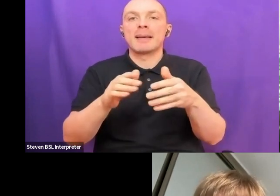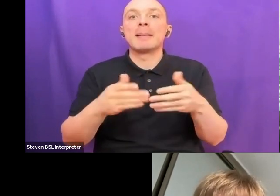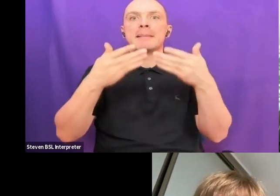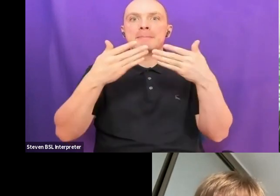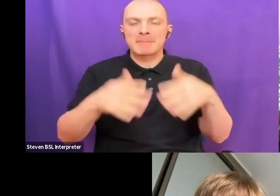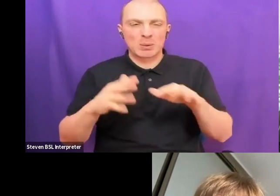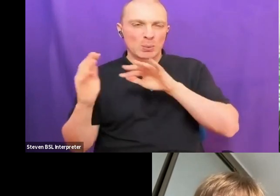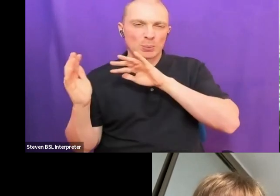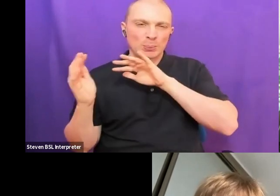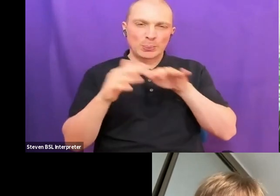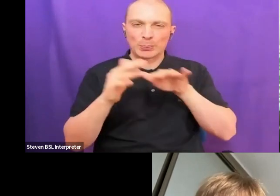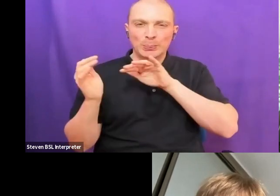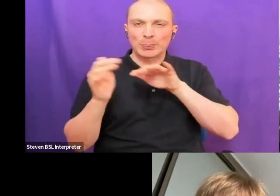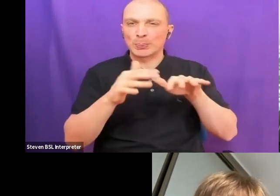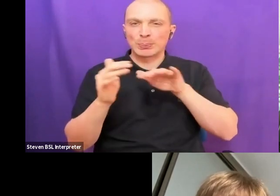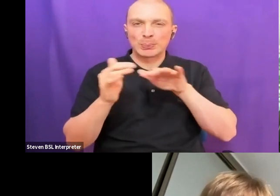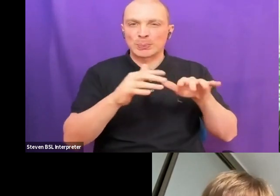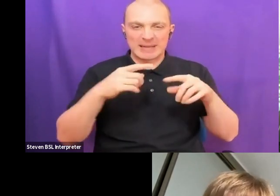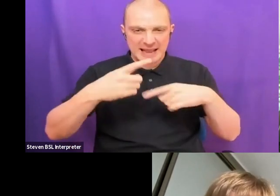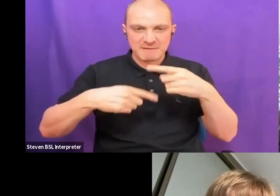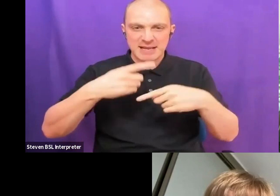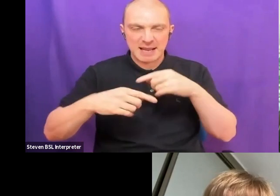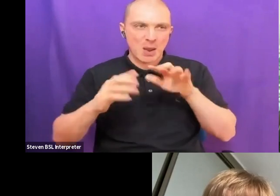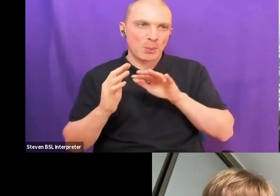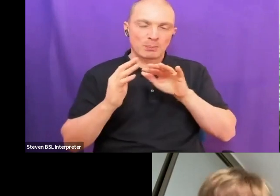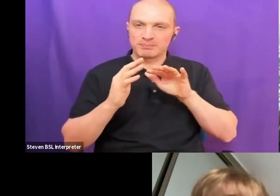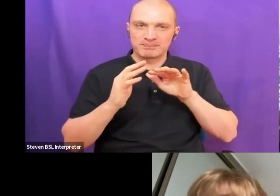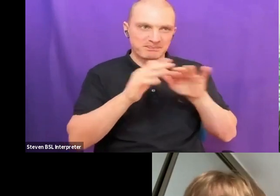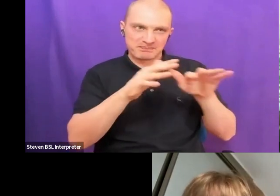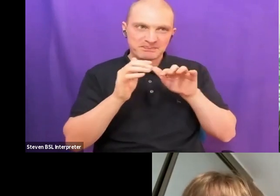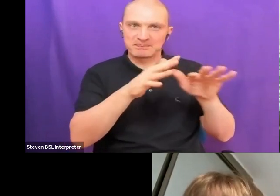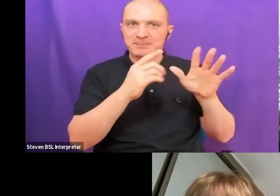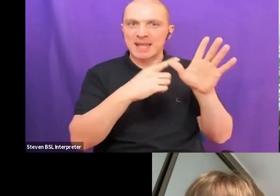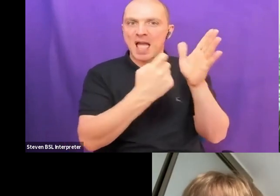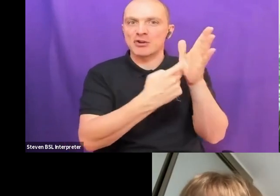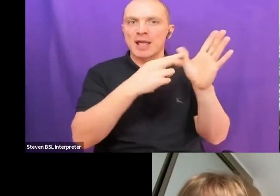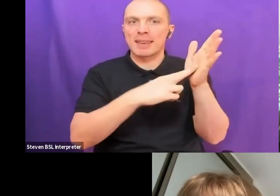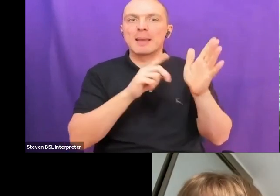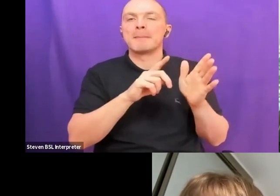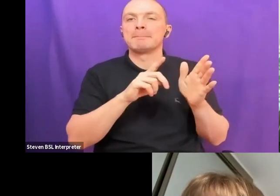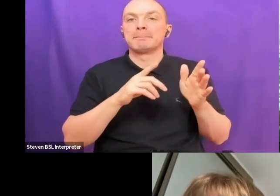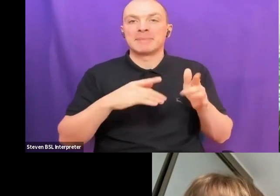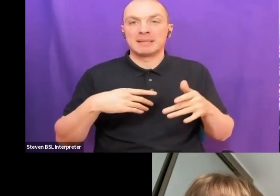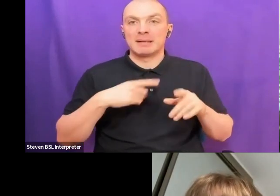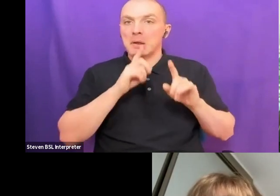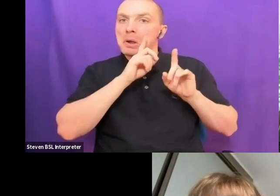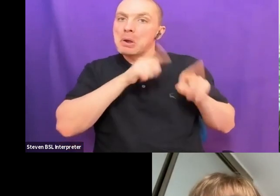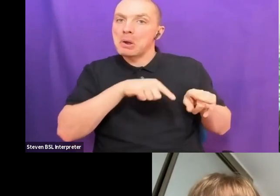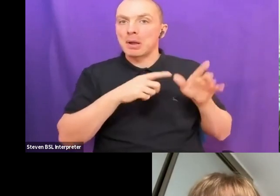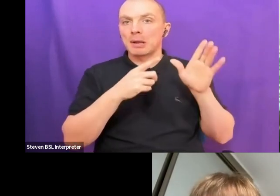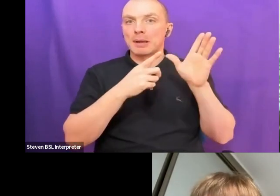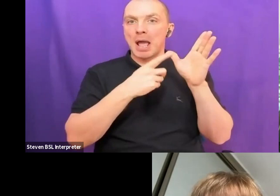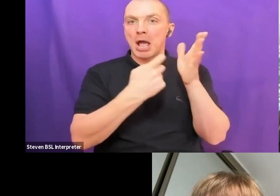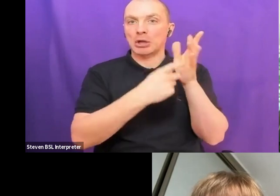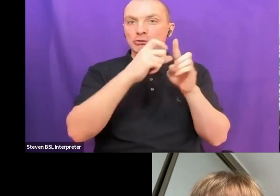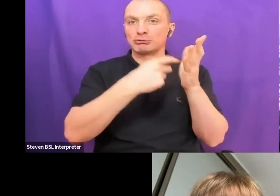through Ardrossan without even giving it a minute's thought. In fact, quite a lot of feedback was very negative about the town. It